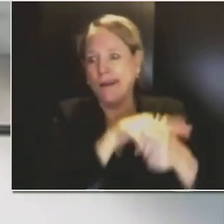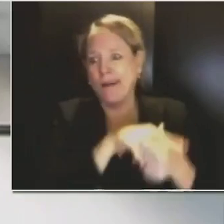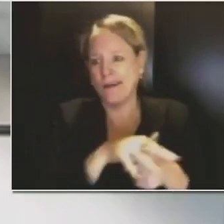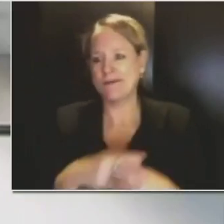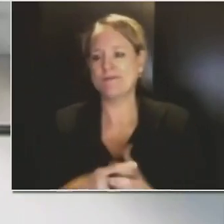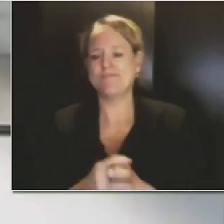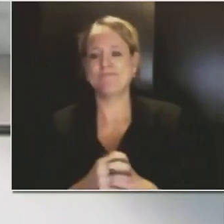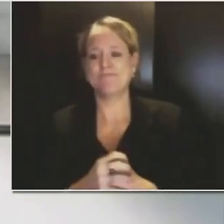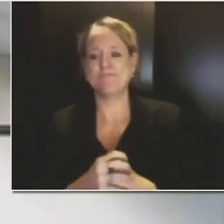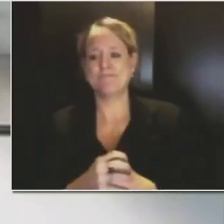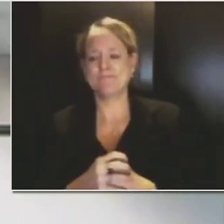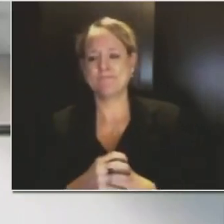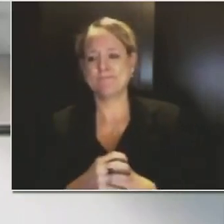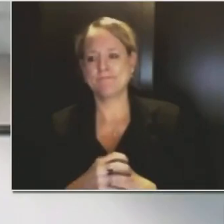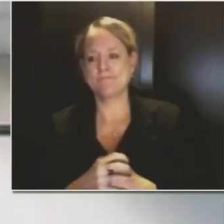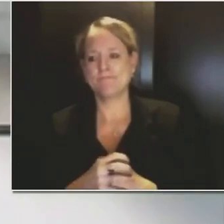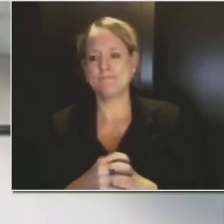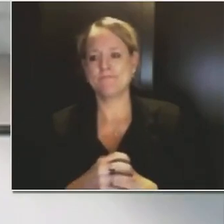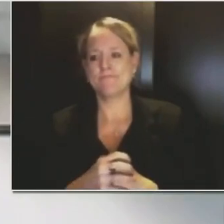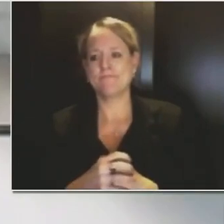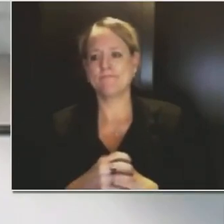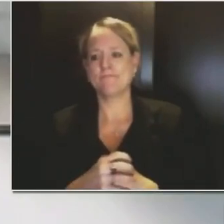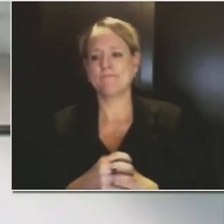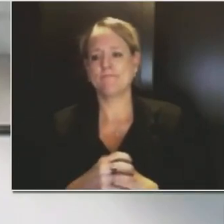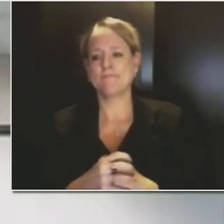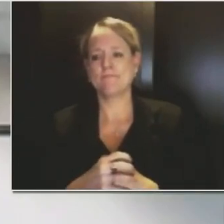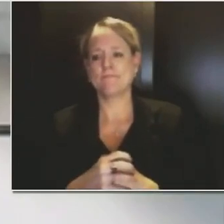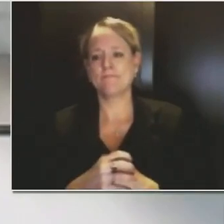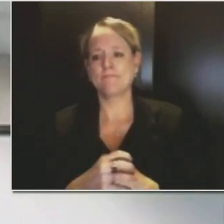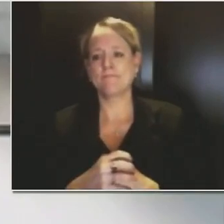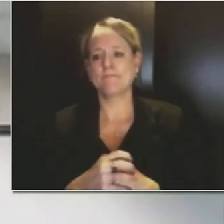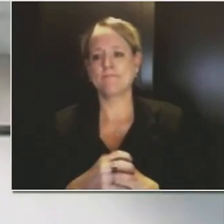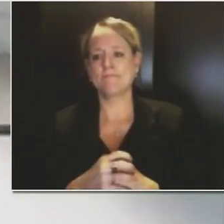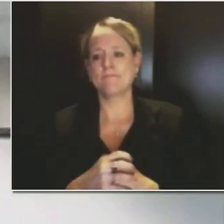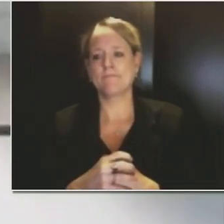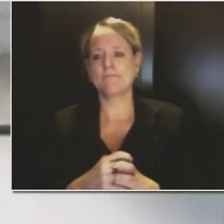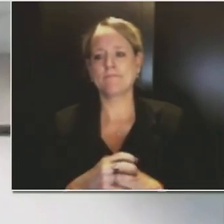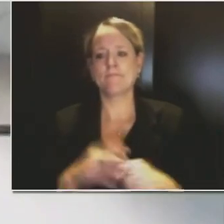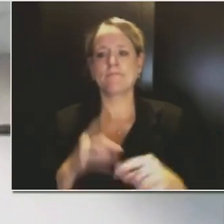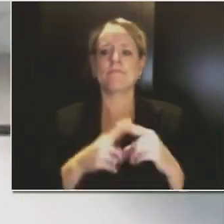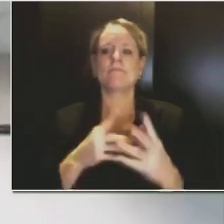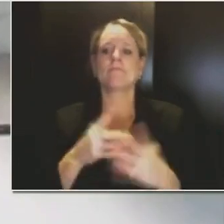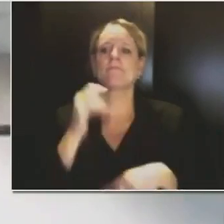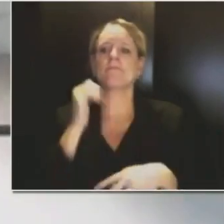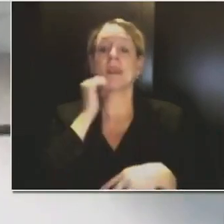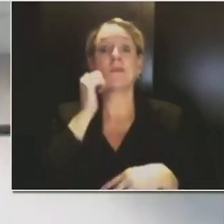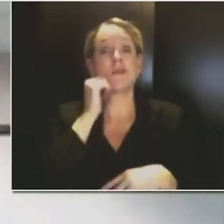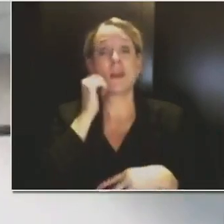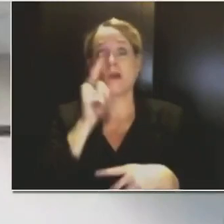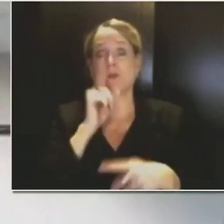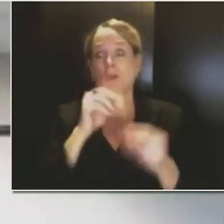our staff doing the contact tracing than spending time on this more